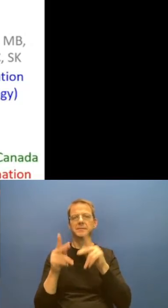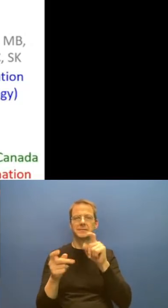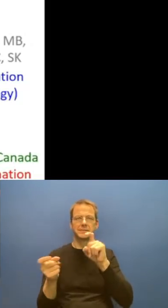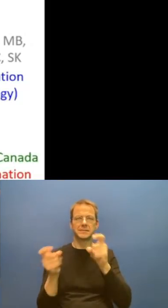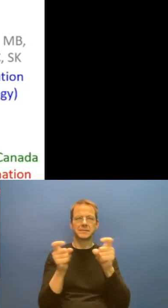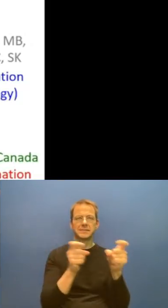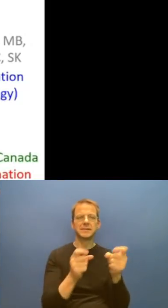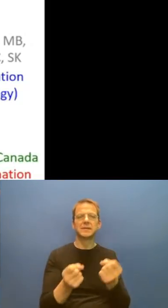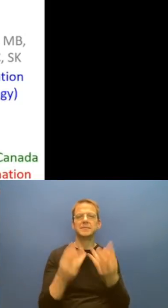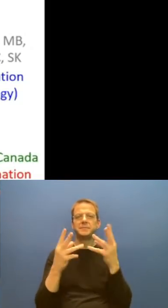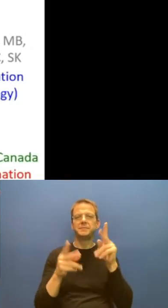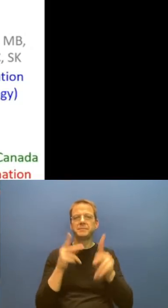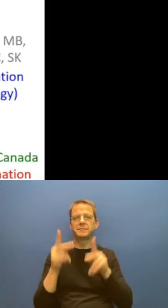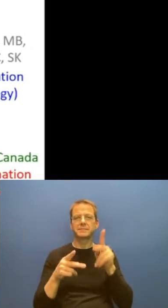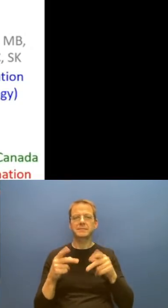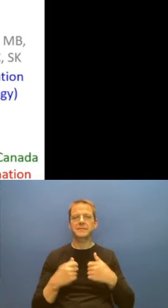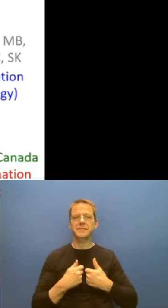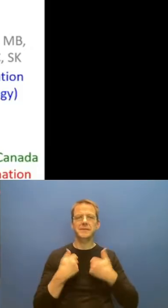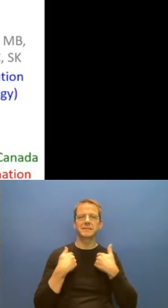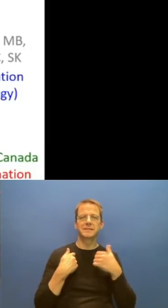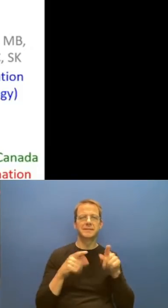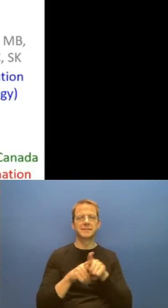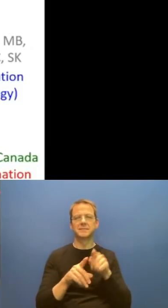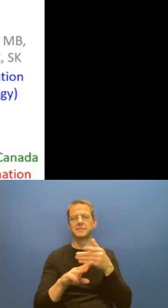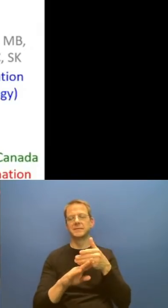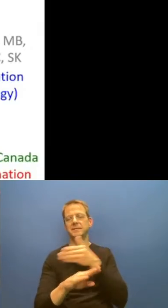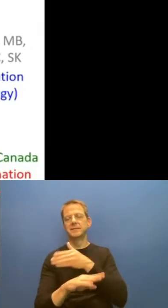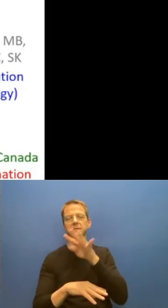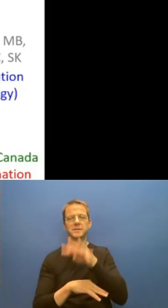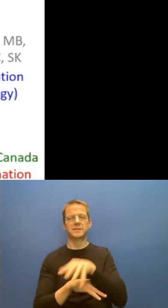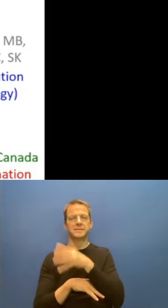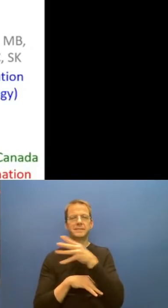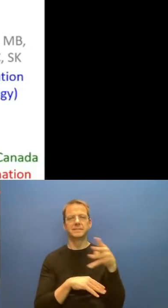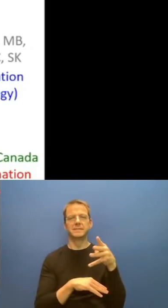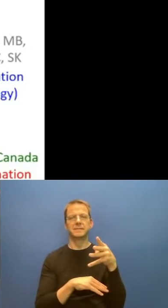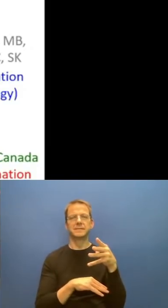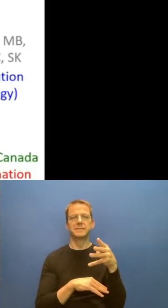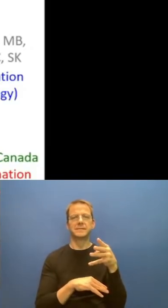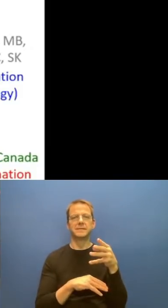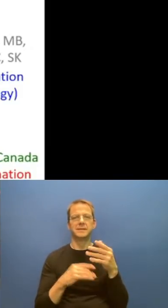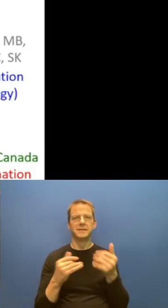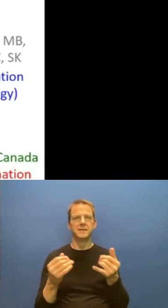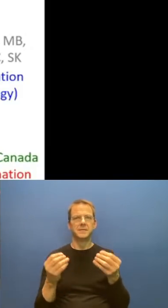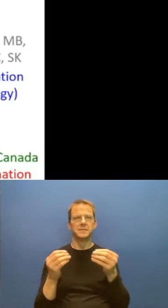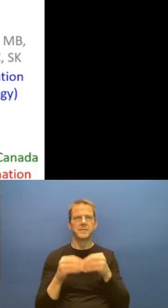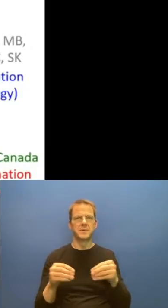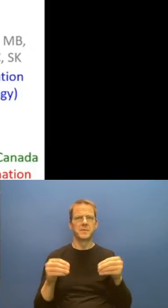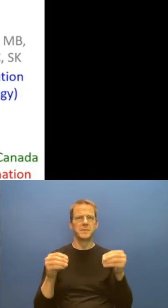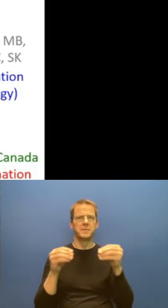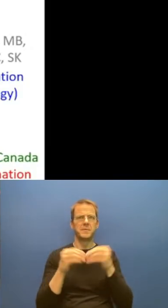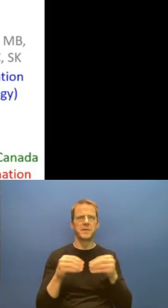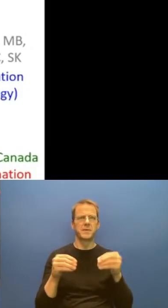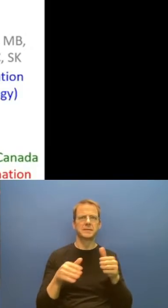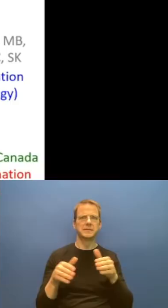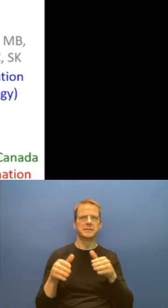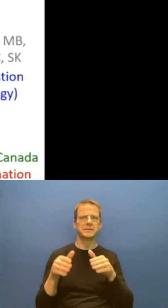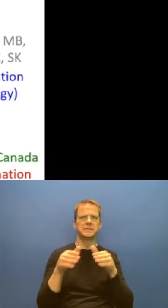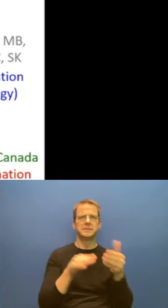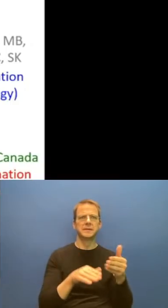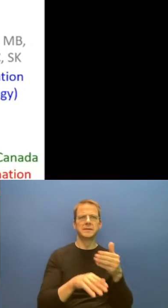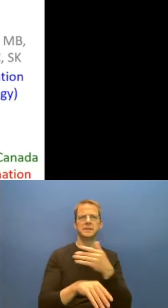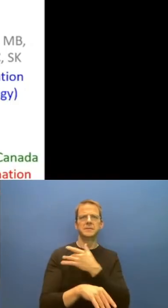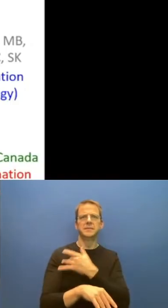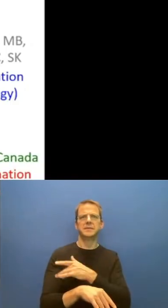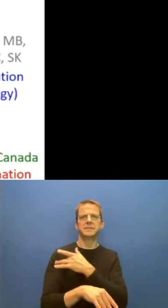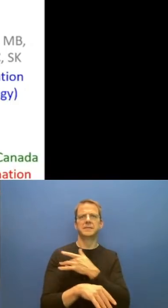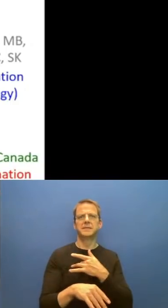much more deaths in provinces that let the COVID spread than in the provinces that